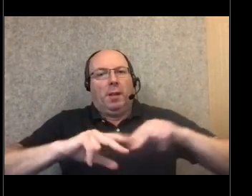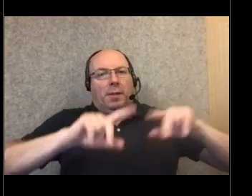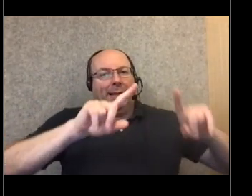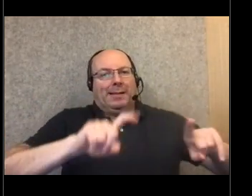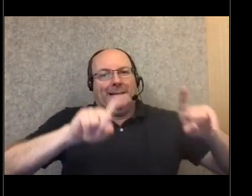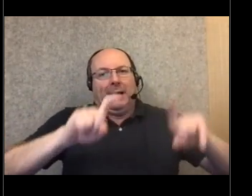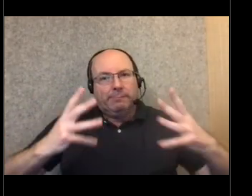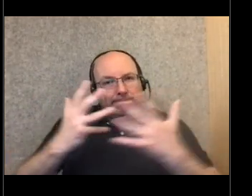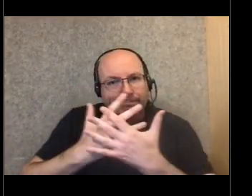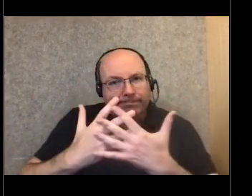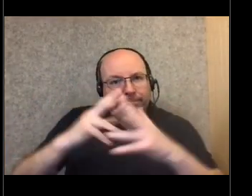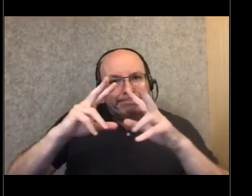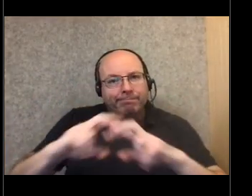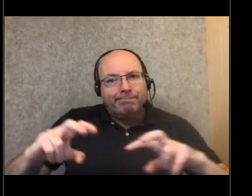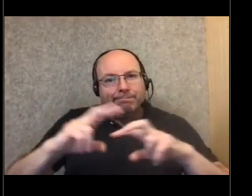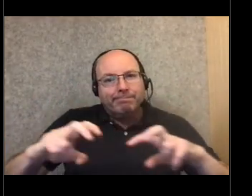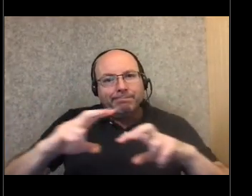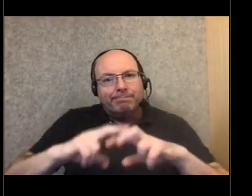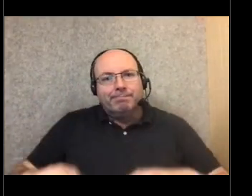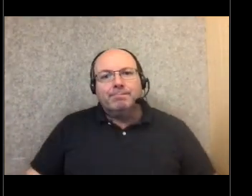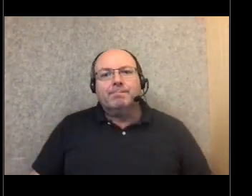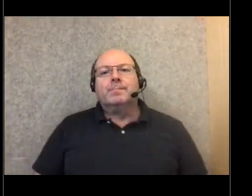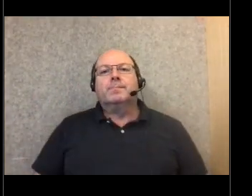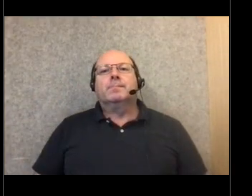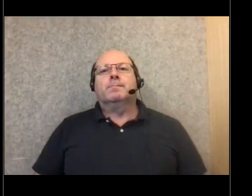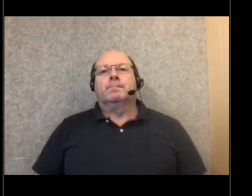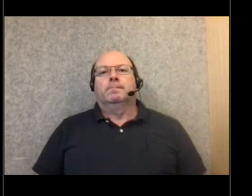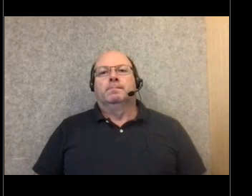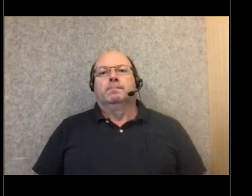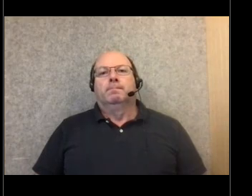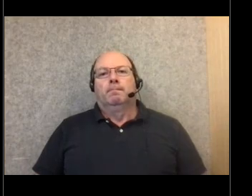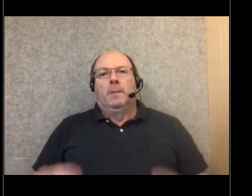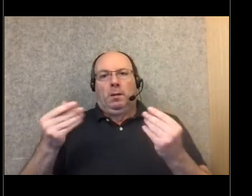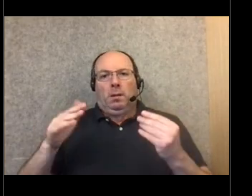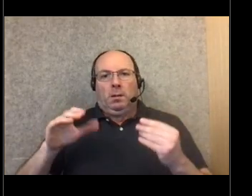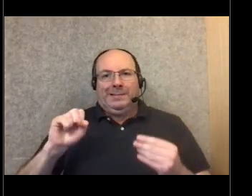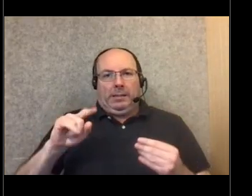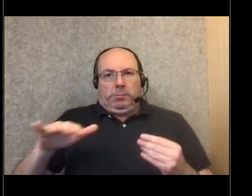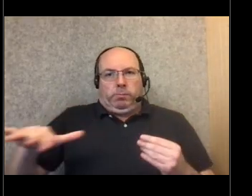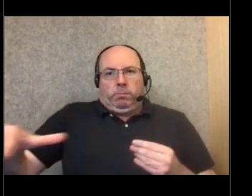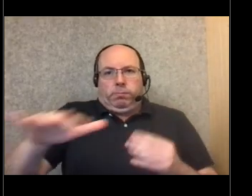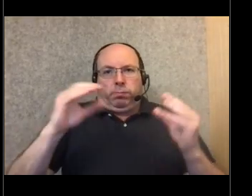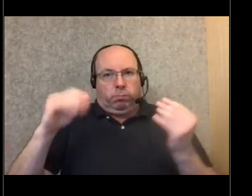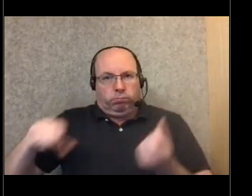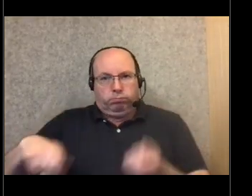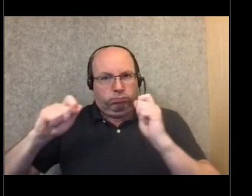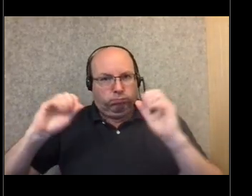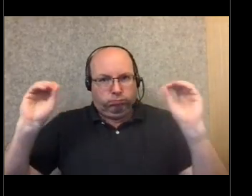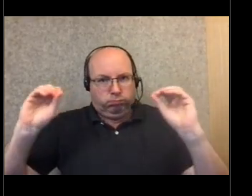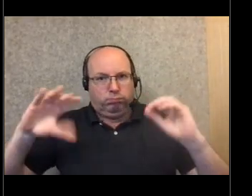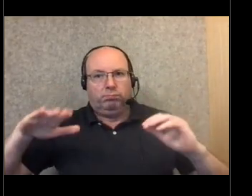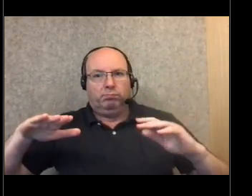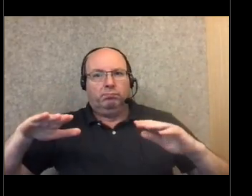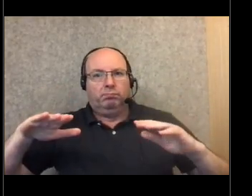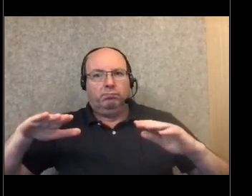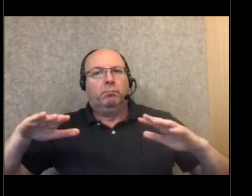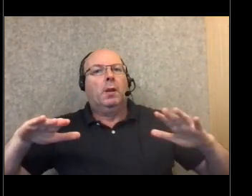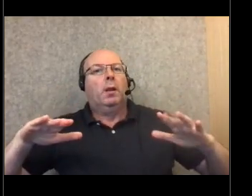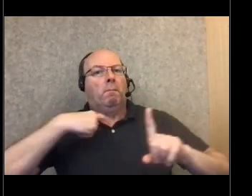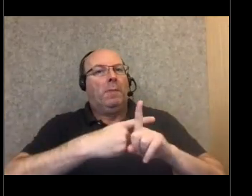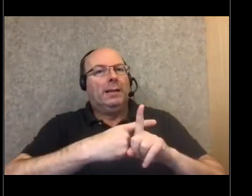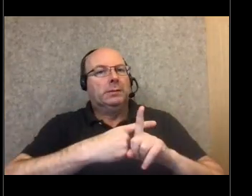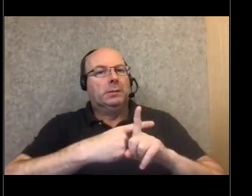analyzes grade differences of an undisturbed site and planned building entrances